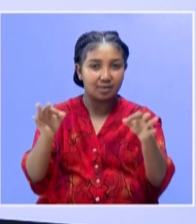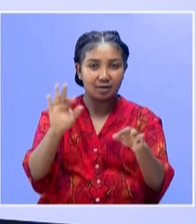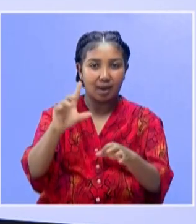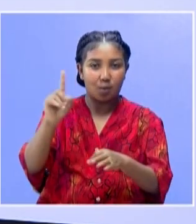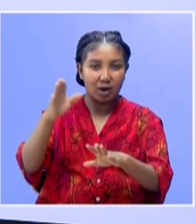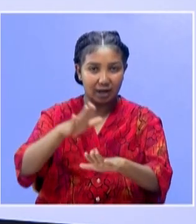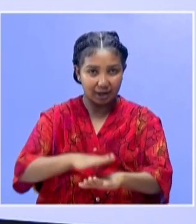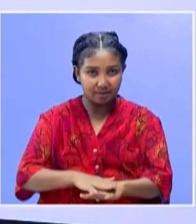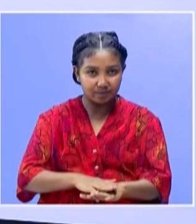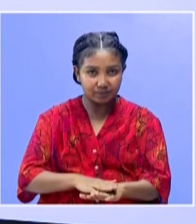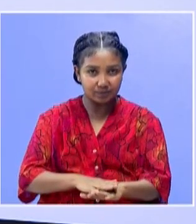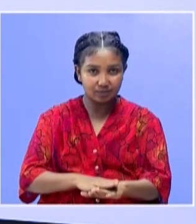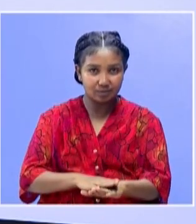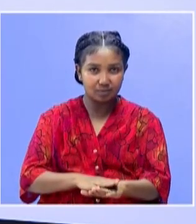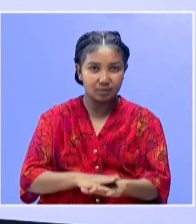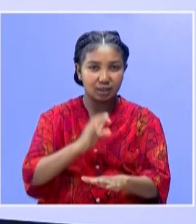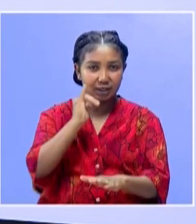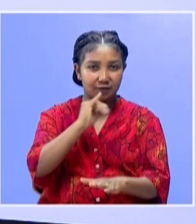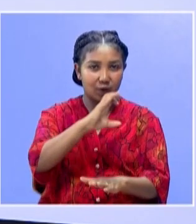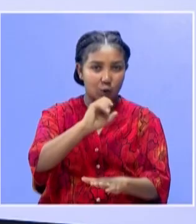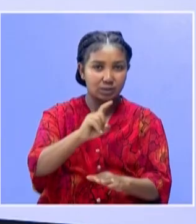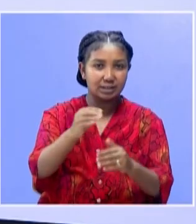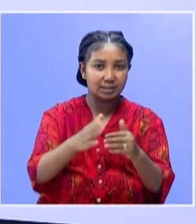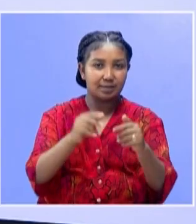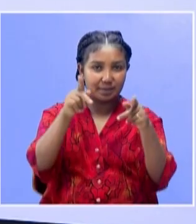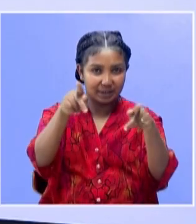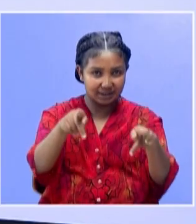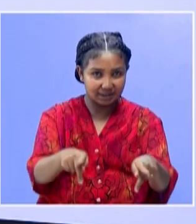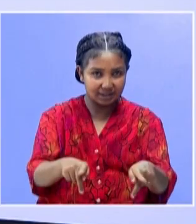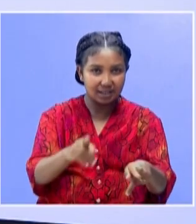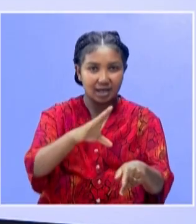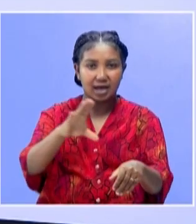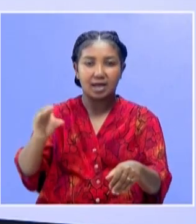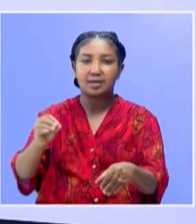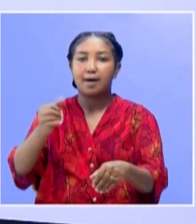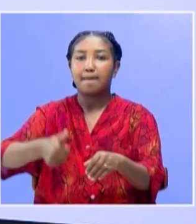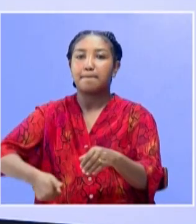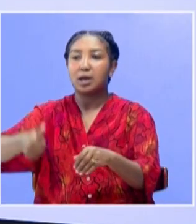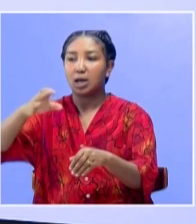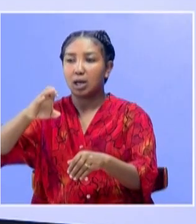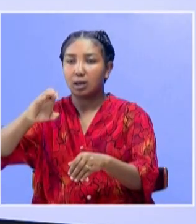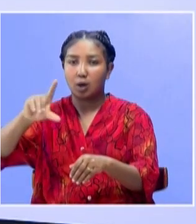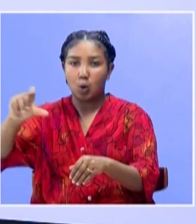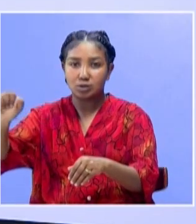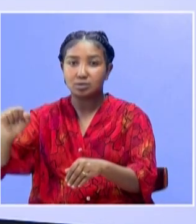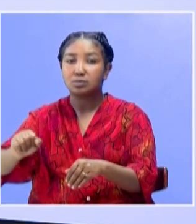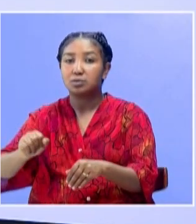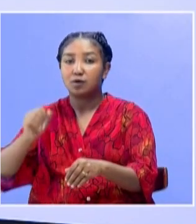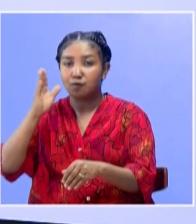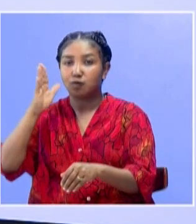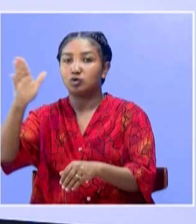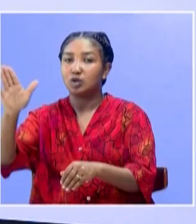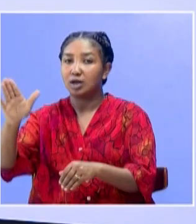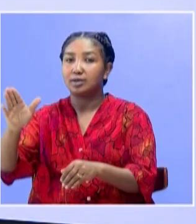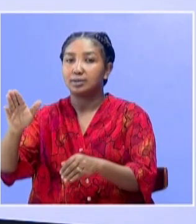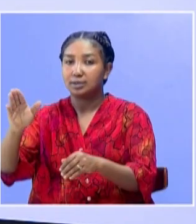1, yeah, if clause is simple present and main clause become what? Future